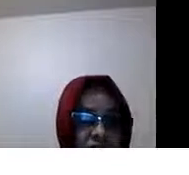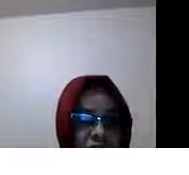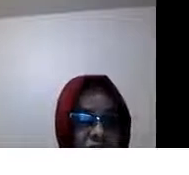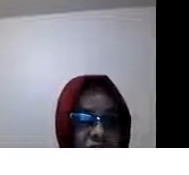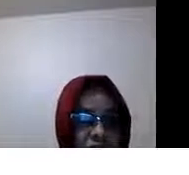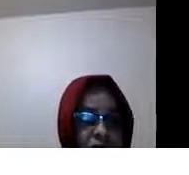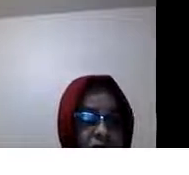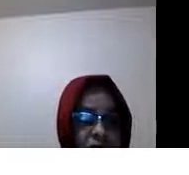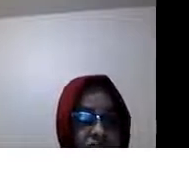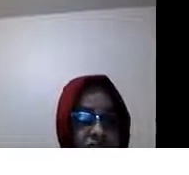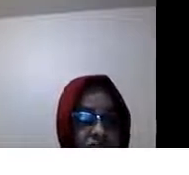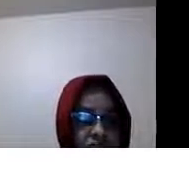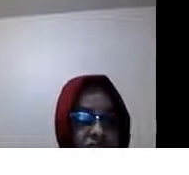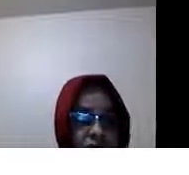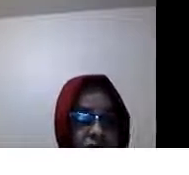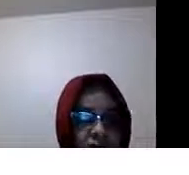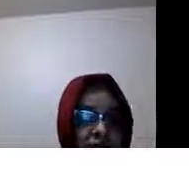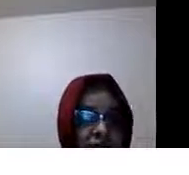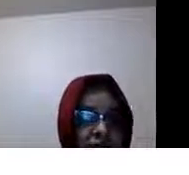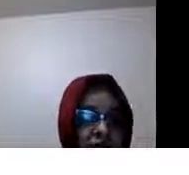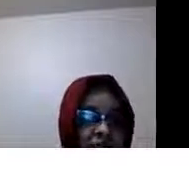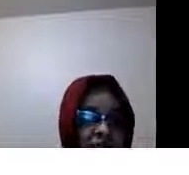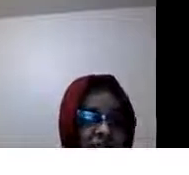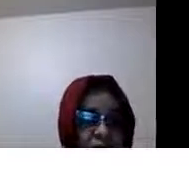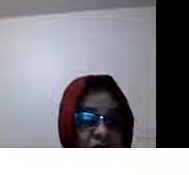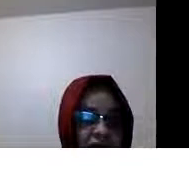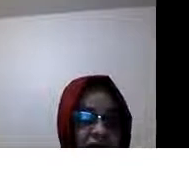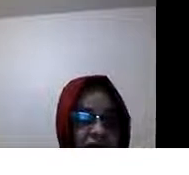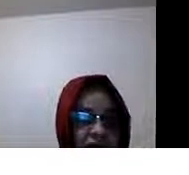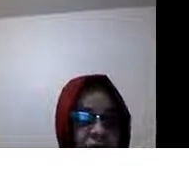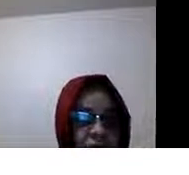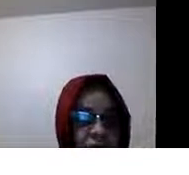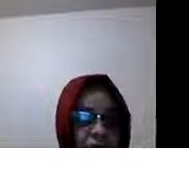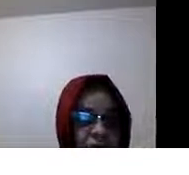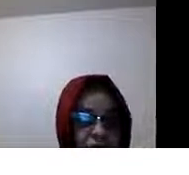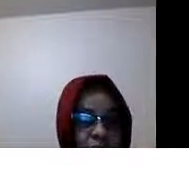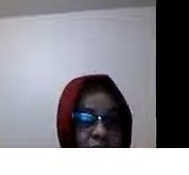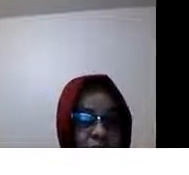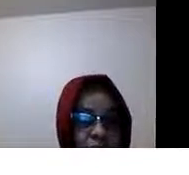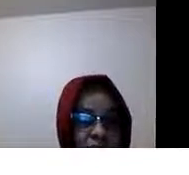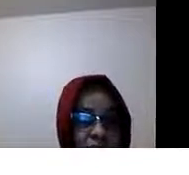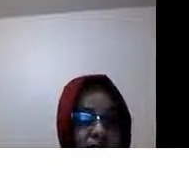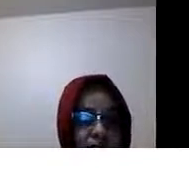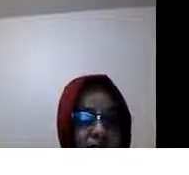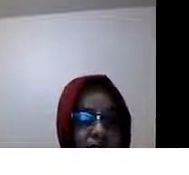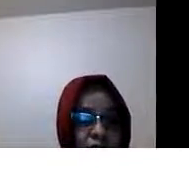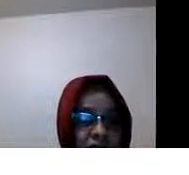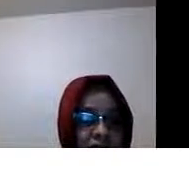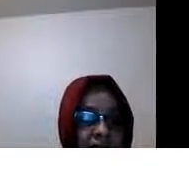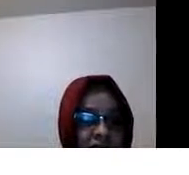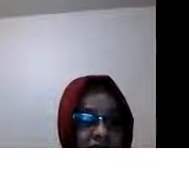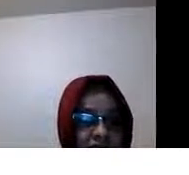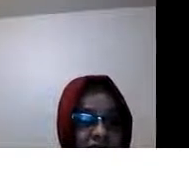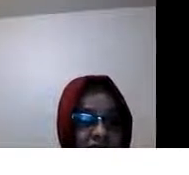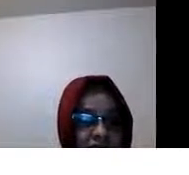on inclusion of persons with disabilities in humanitarian action, the Charter on Inclusion of Persons with Disability in